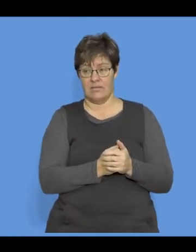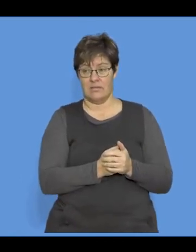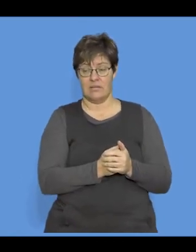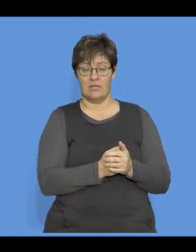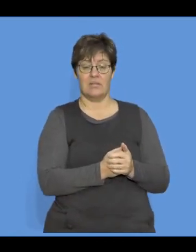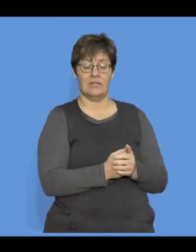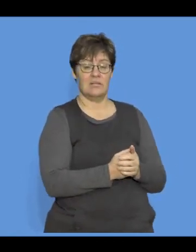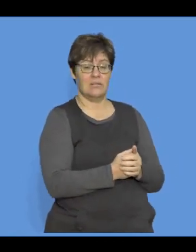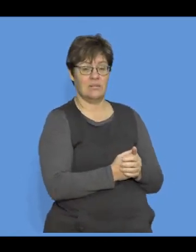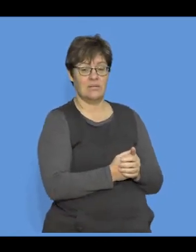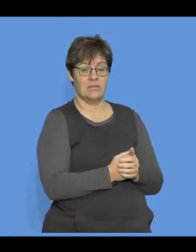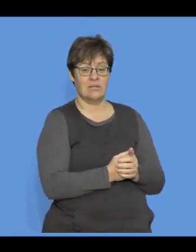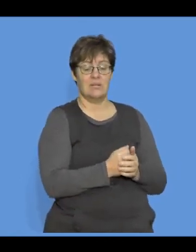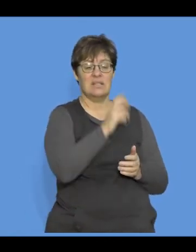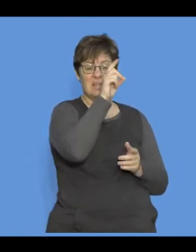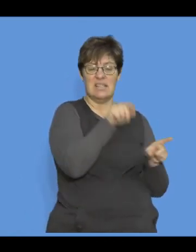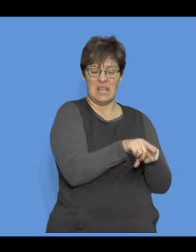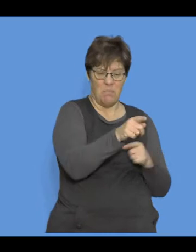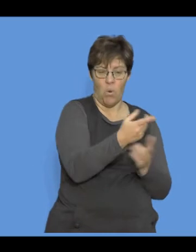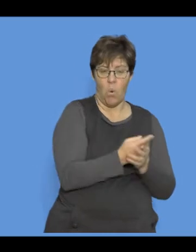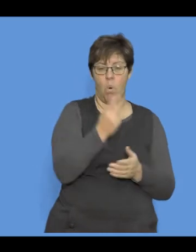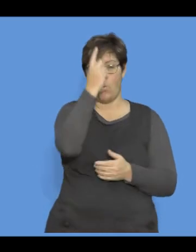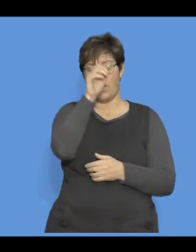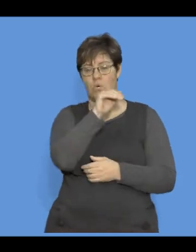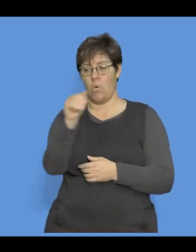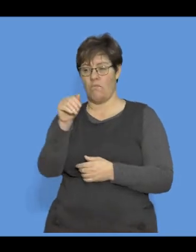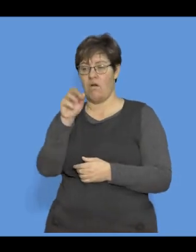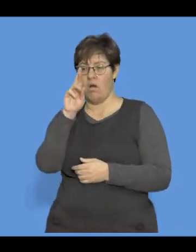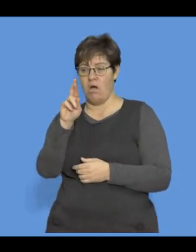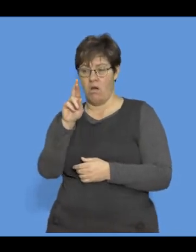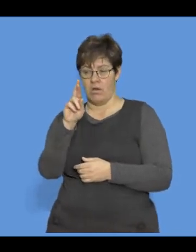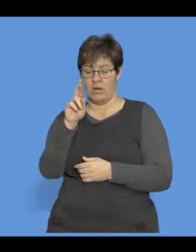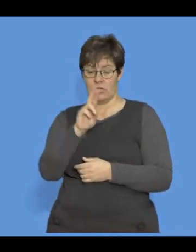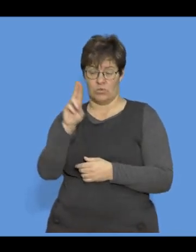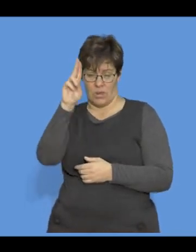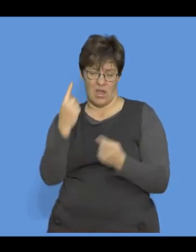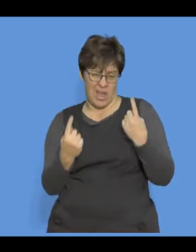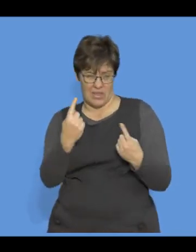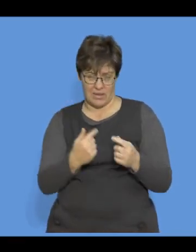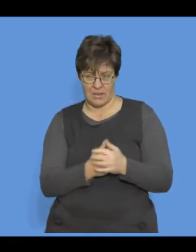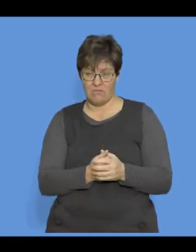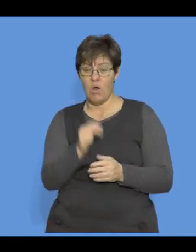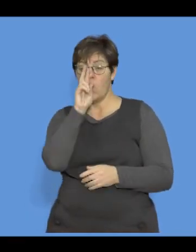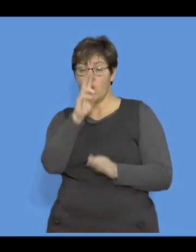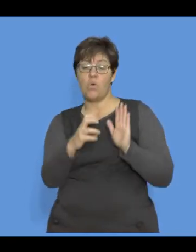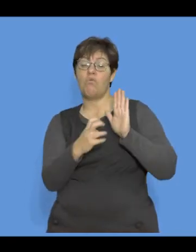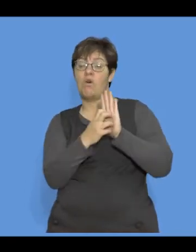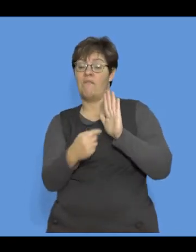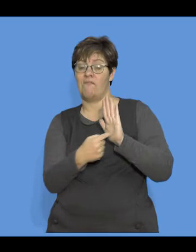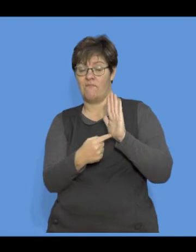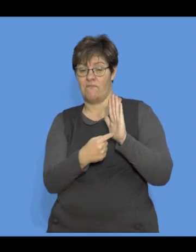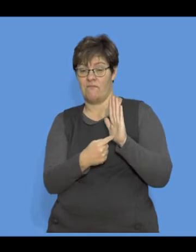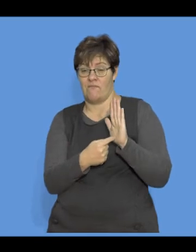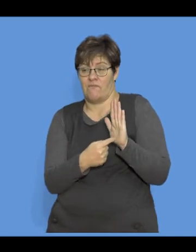write 1 over r squared. So if I'm looking at a graph, I would expect if